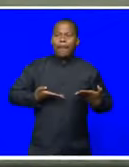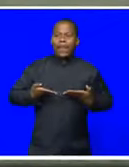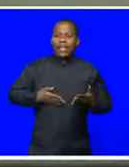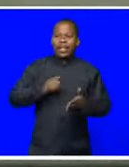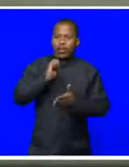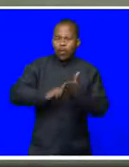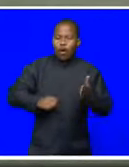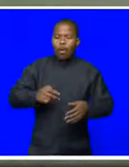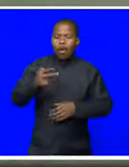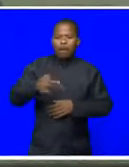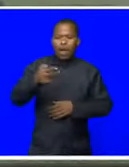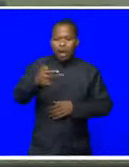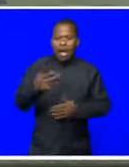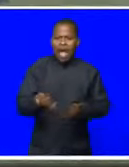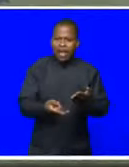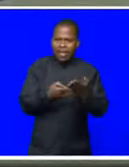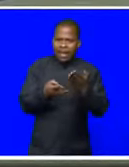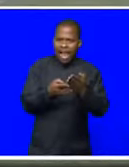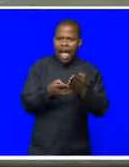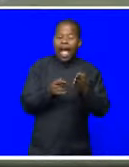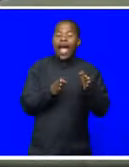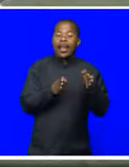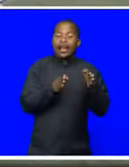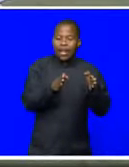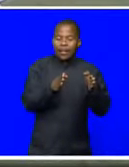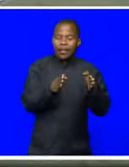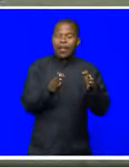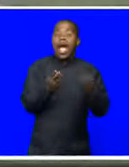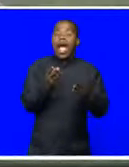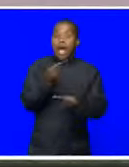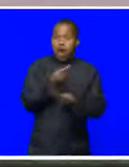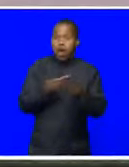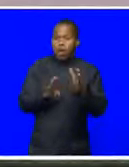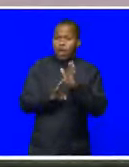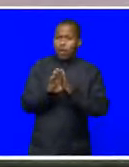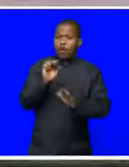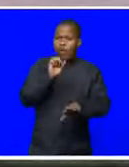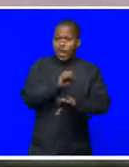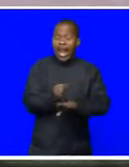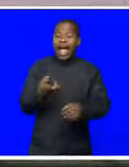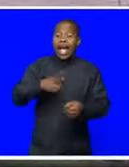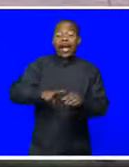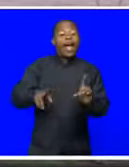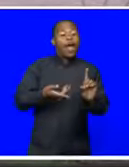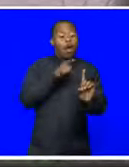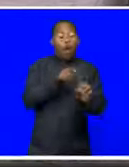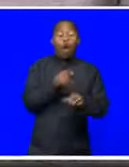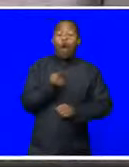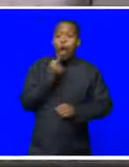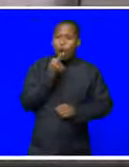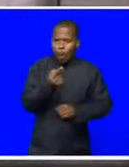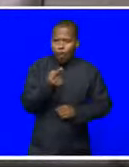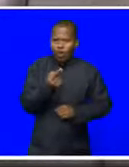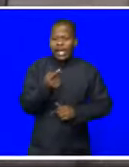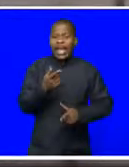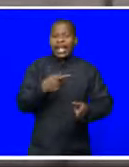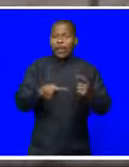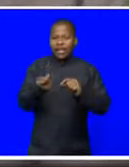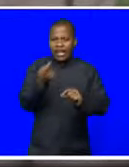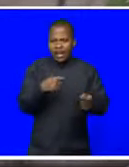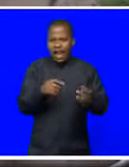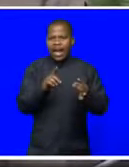in various economic sectors, His Excellency holds the view that the bilateral trade and investment track